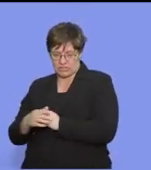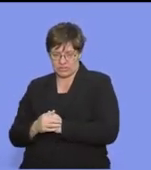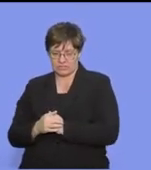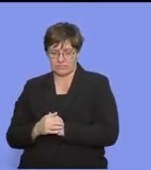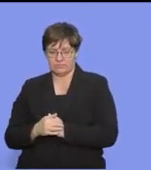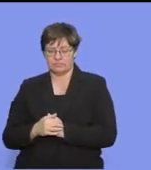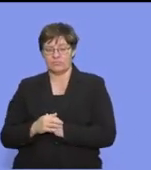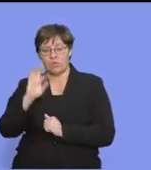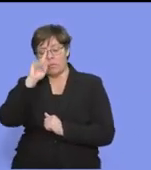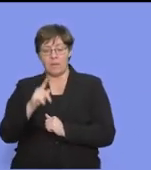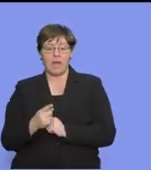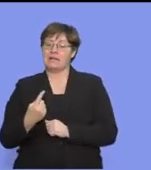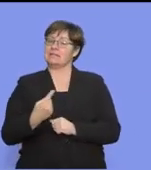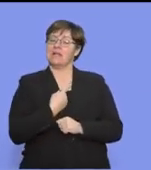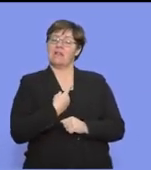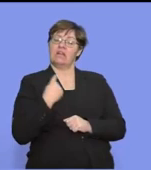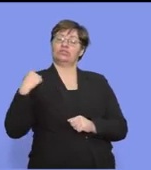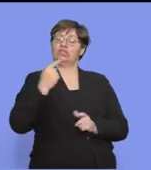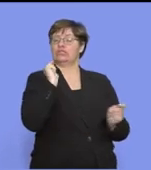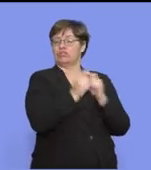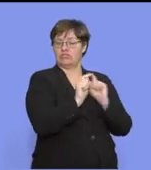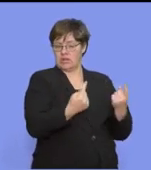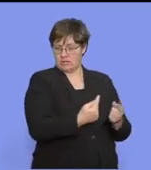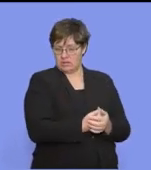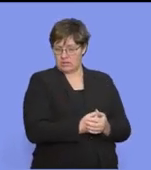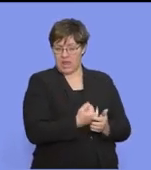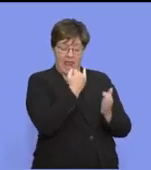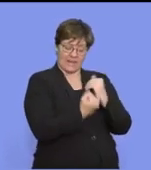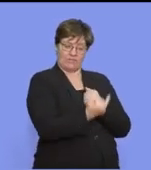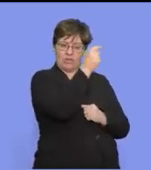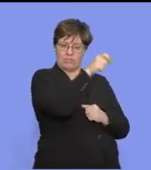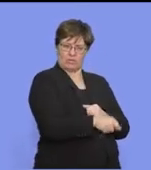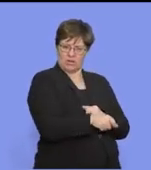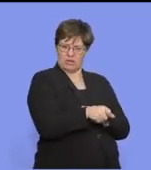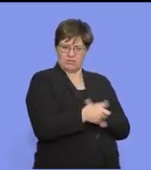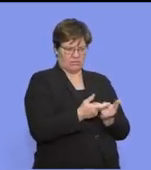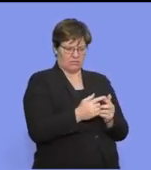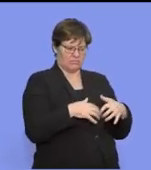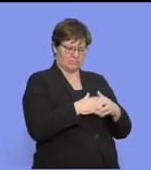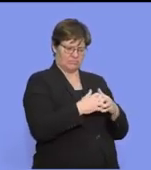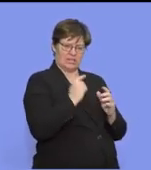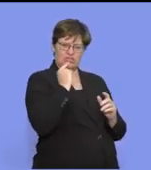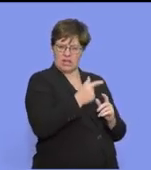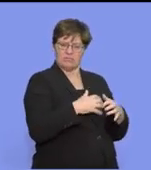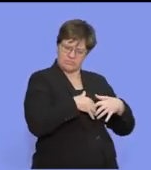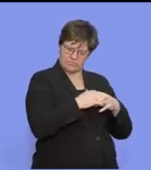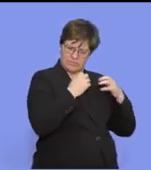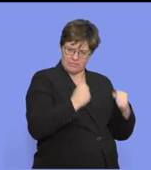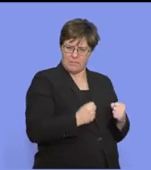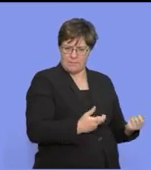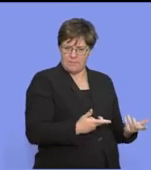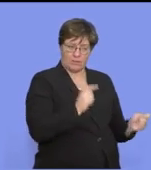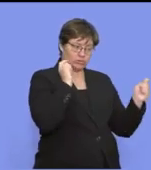it's not individuals, but population. Because remember, we can't change our genetics. So once an individual's genetics